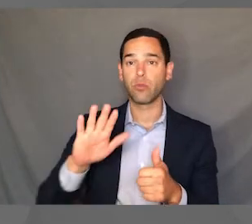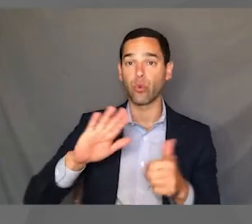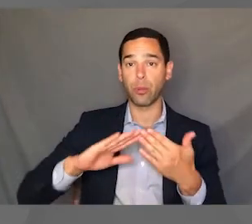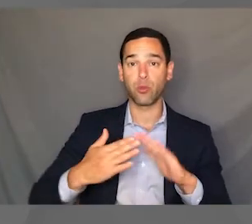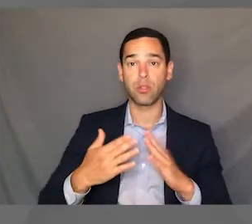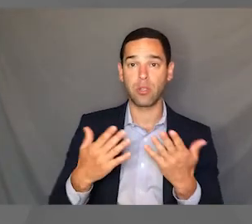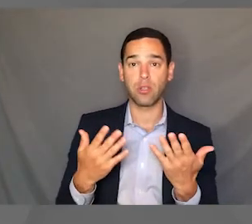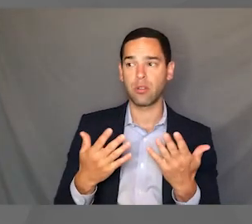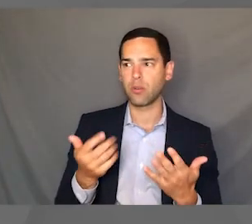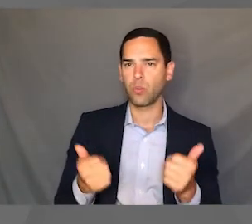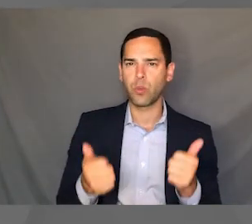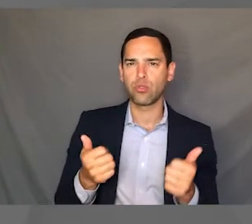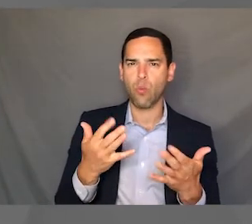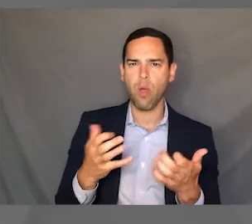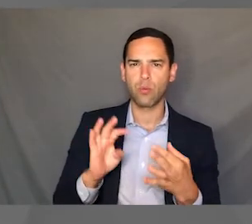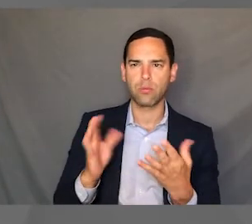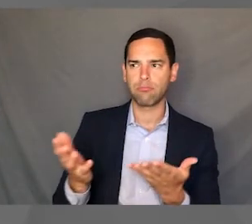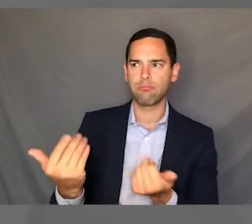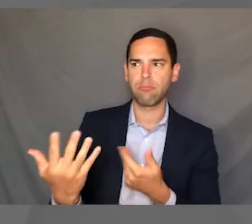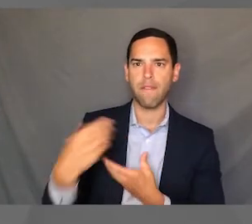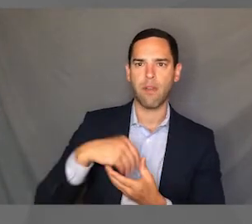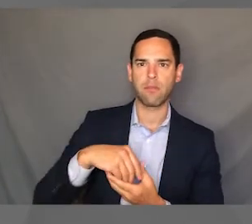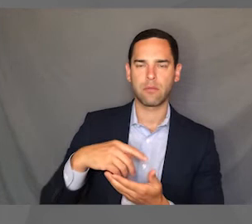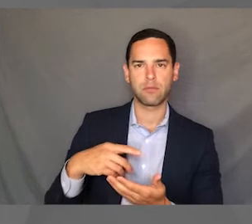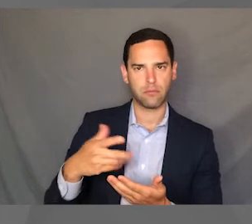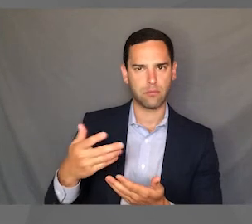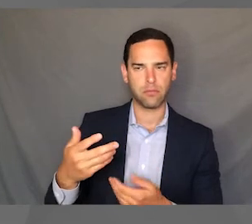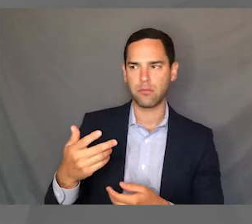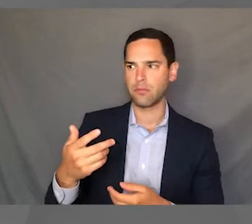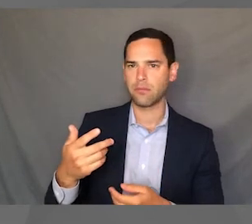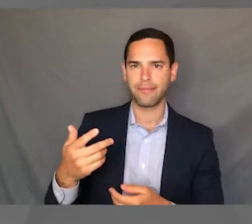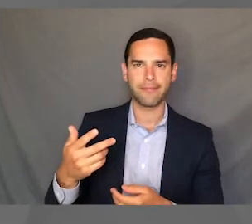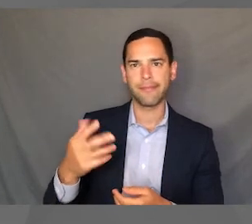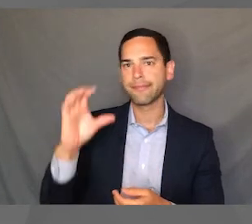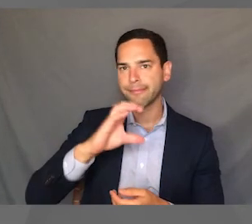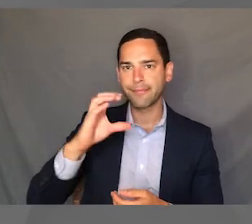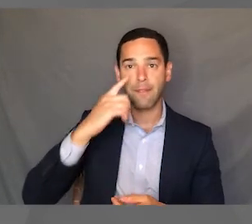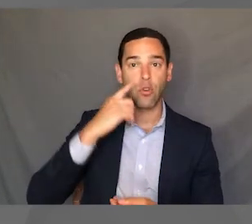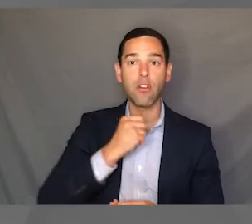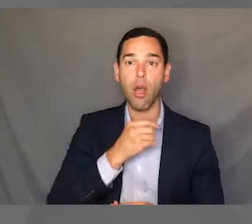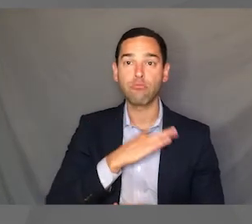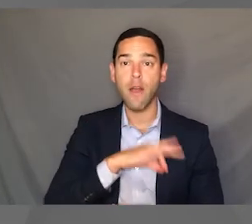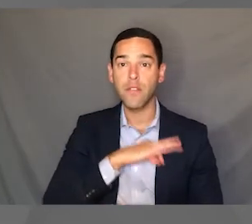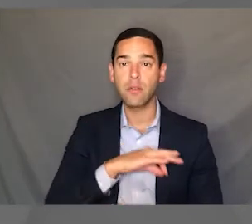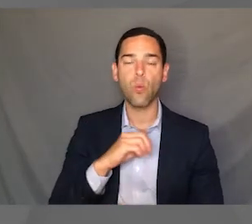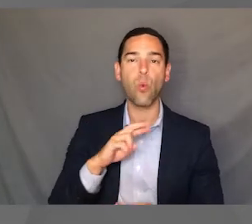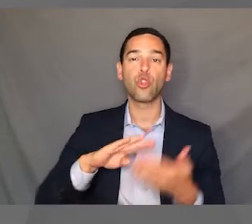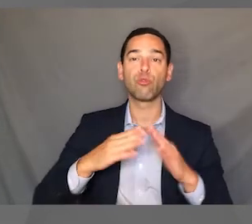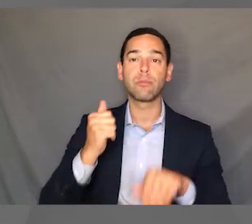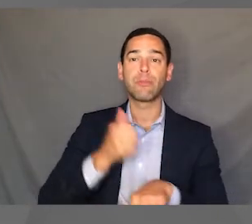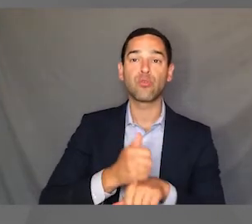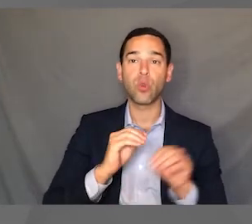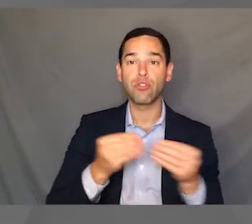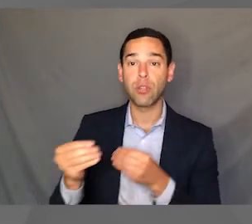wanting to connect with. There are a variety of nonprofit organizations community-based organizations, and